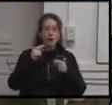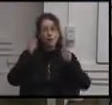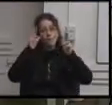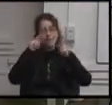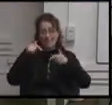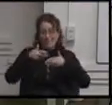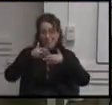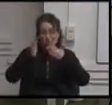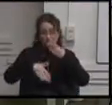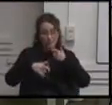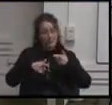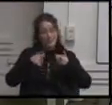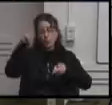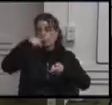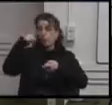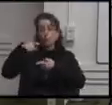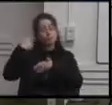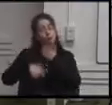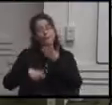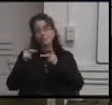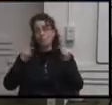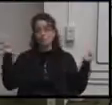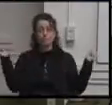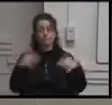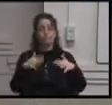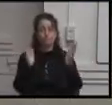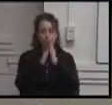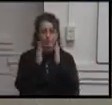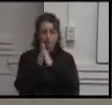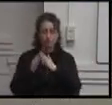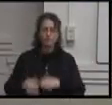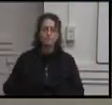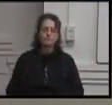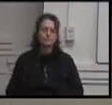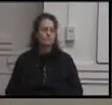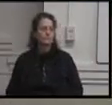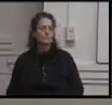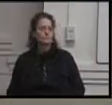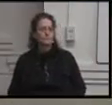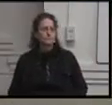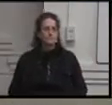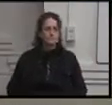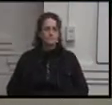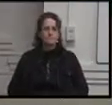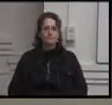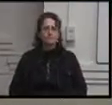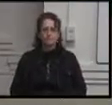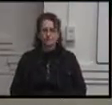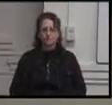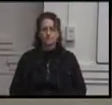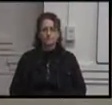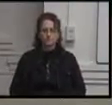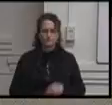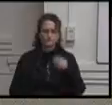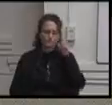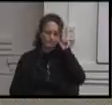weekend. Yeah, I wanted to follow up on John's question about number one, and then ask about number two.